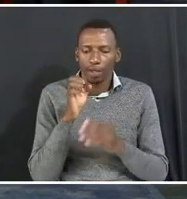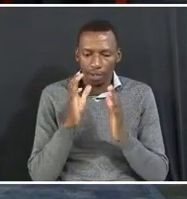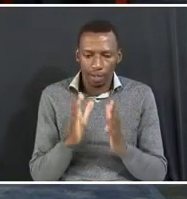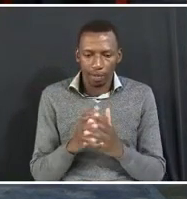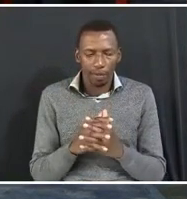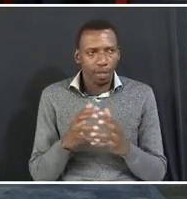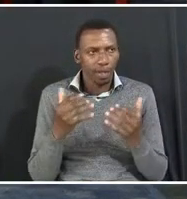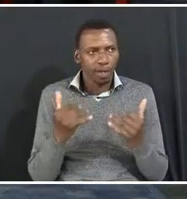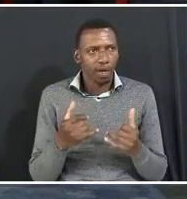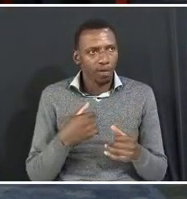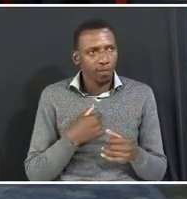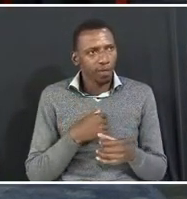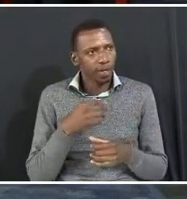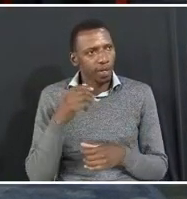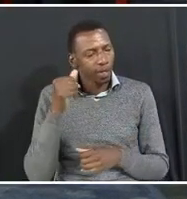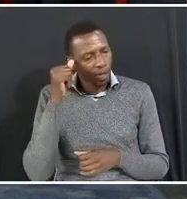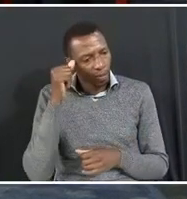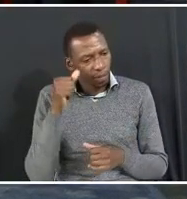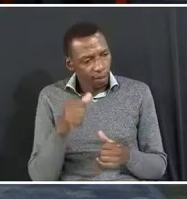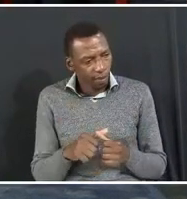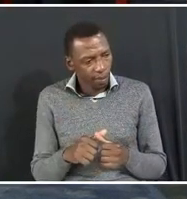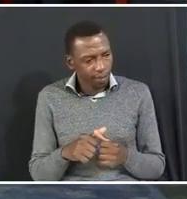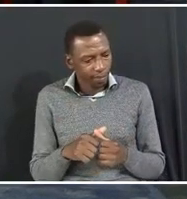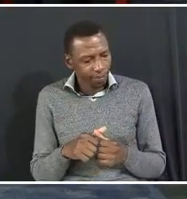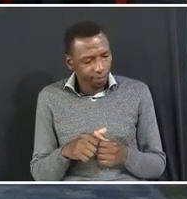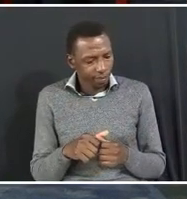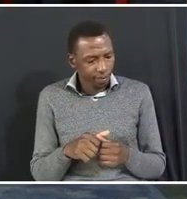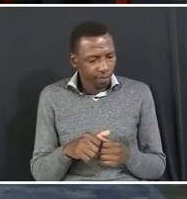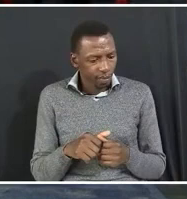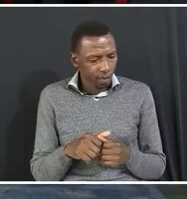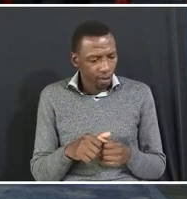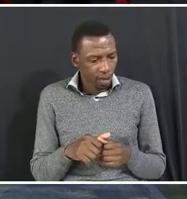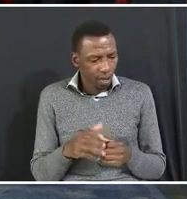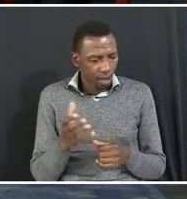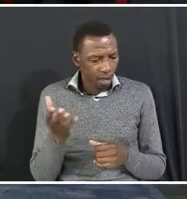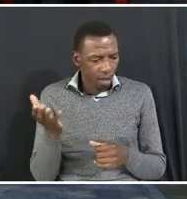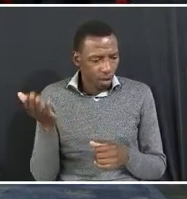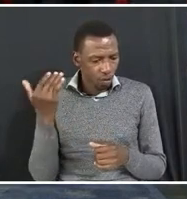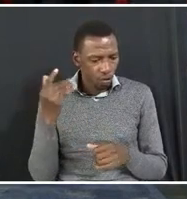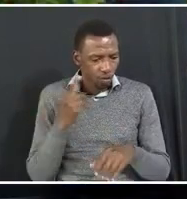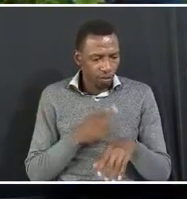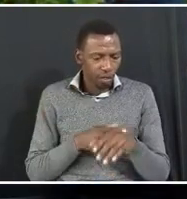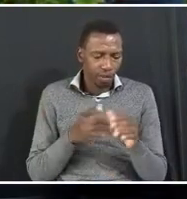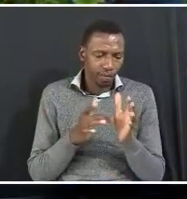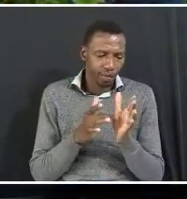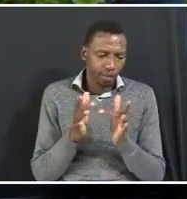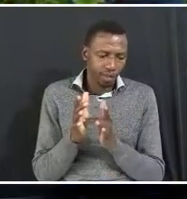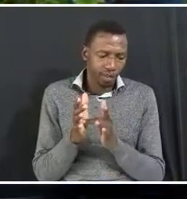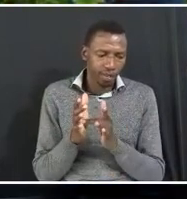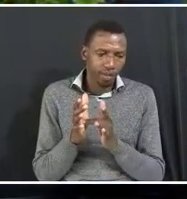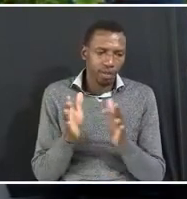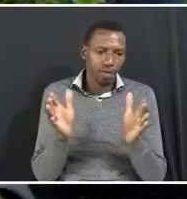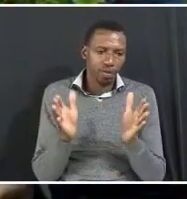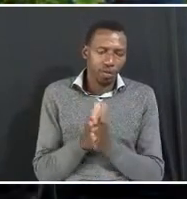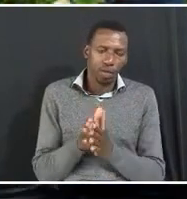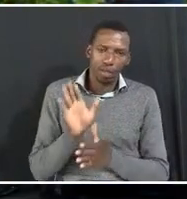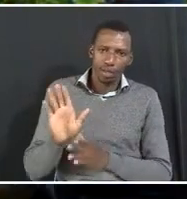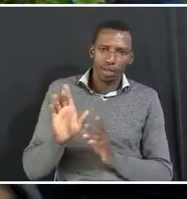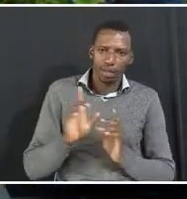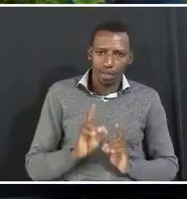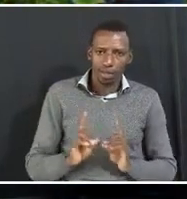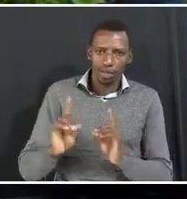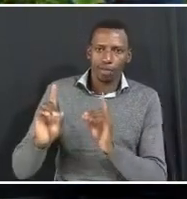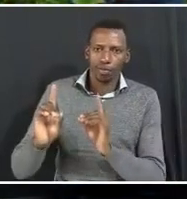I'm reminded of a circumstance when Jesus was with his disciples, and he